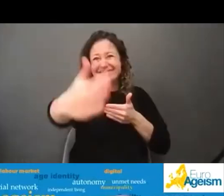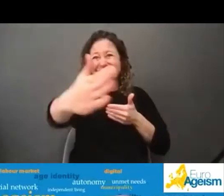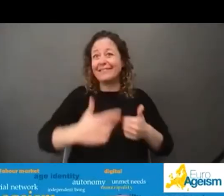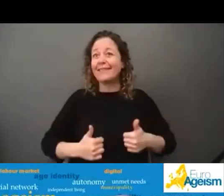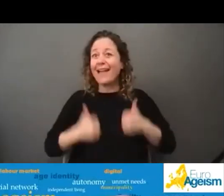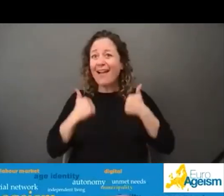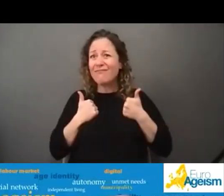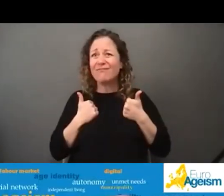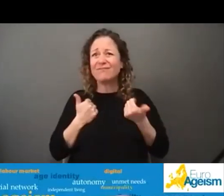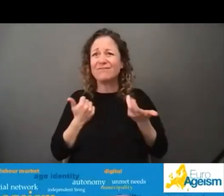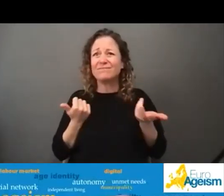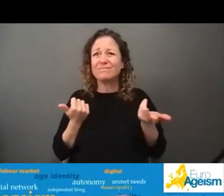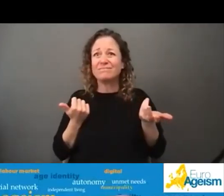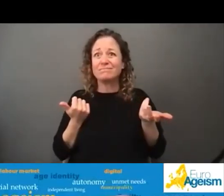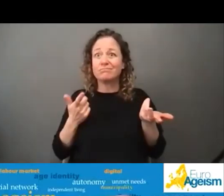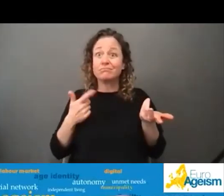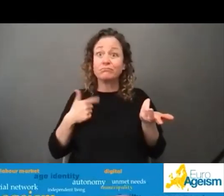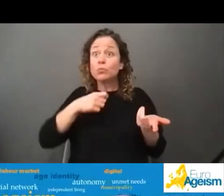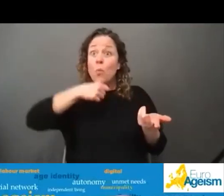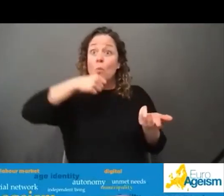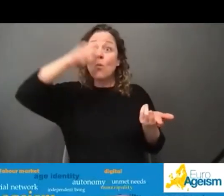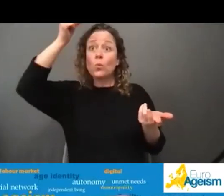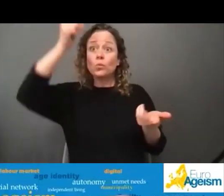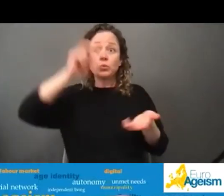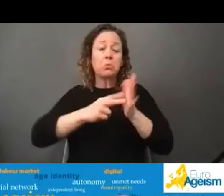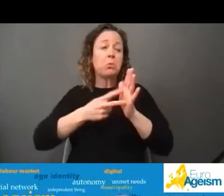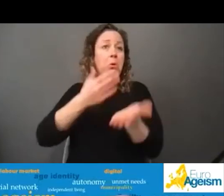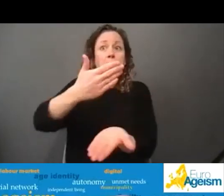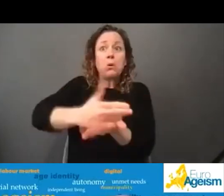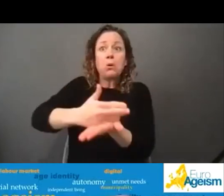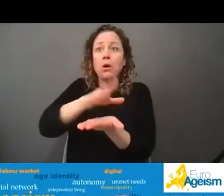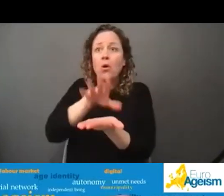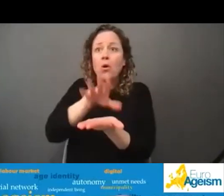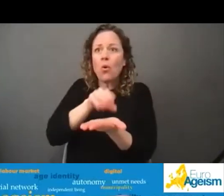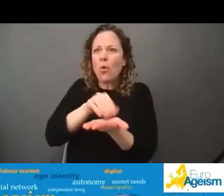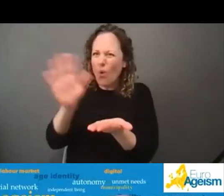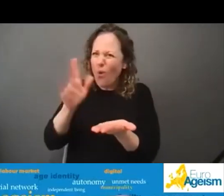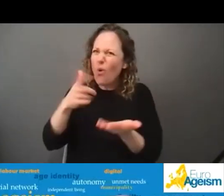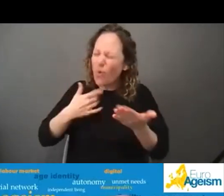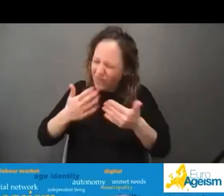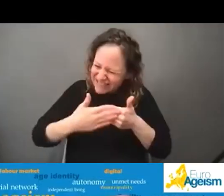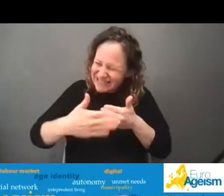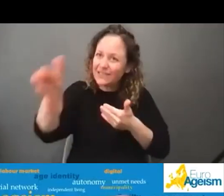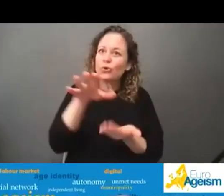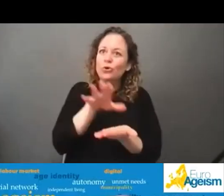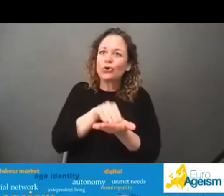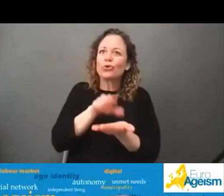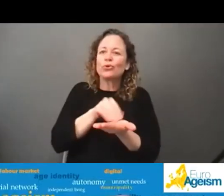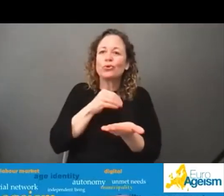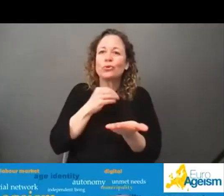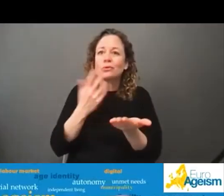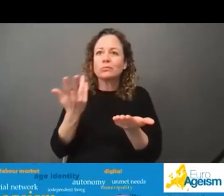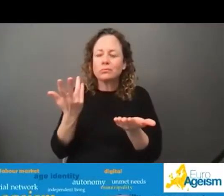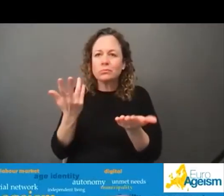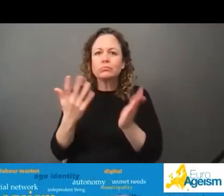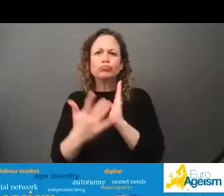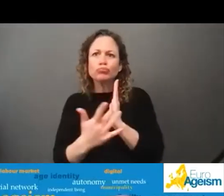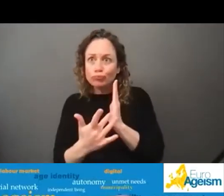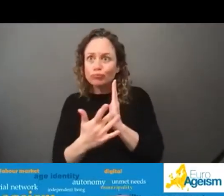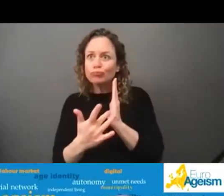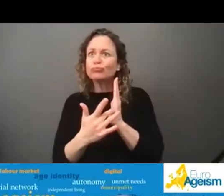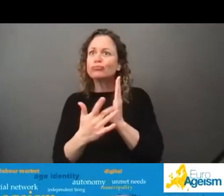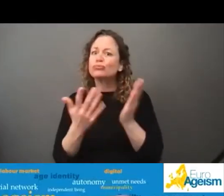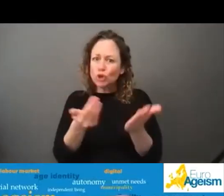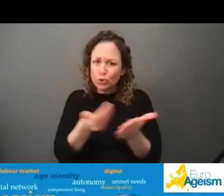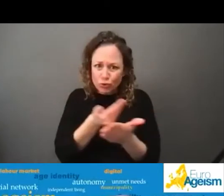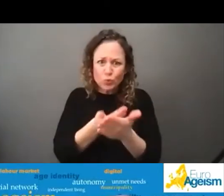learn how to apply digital literacy, what's important to them. There's not been that